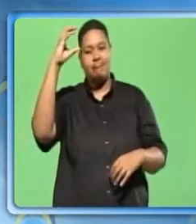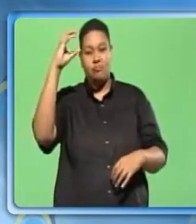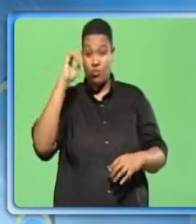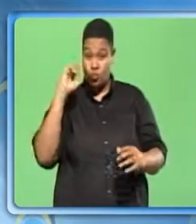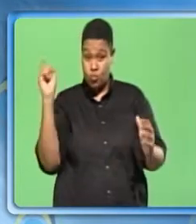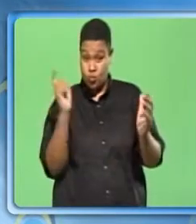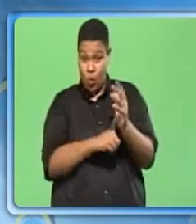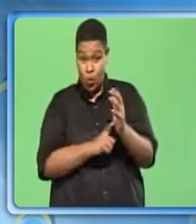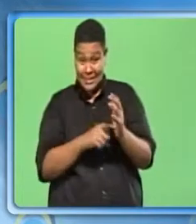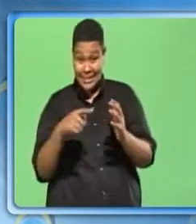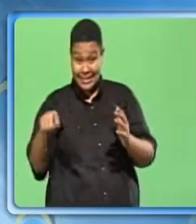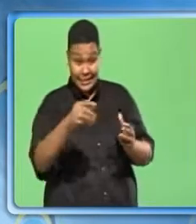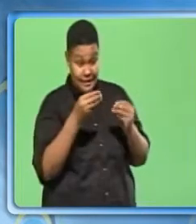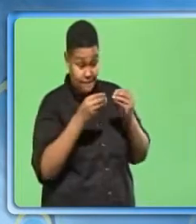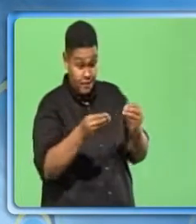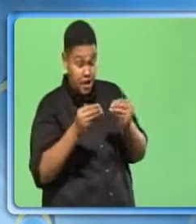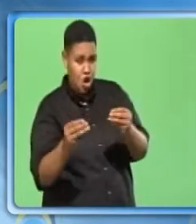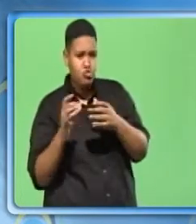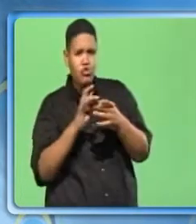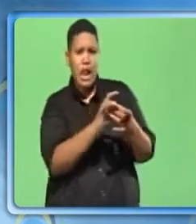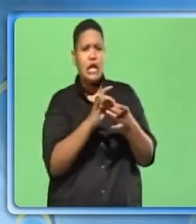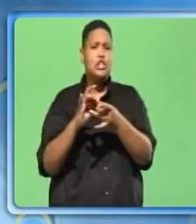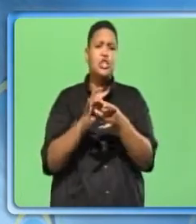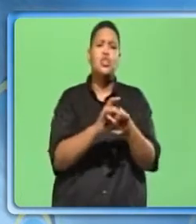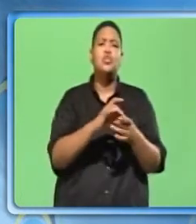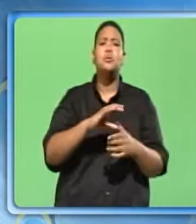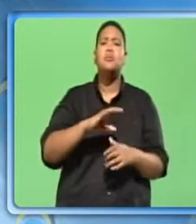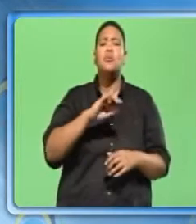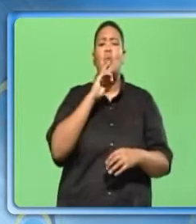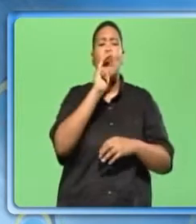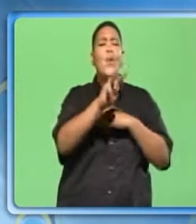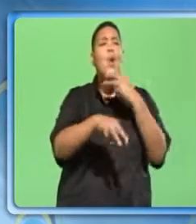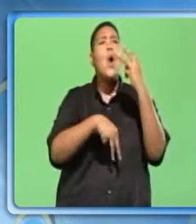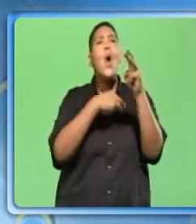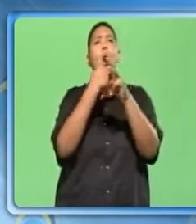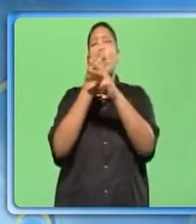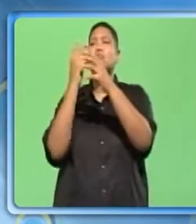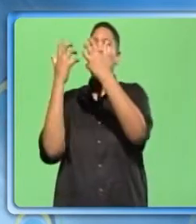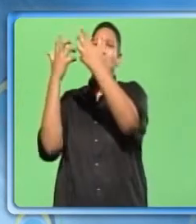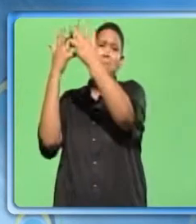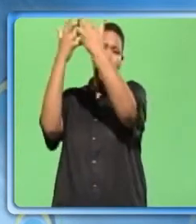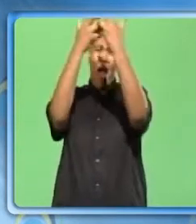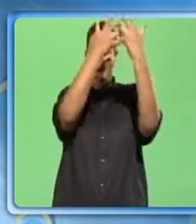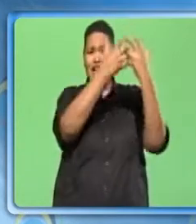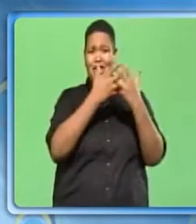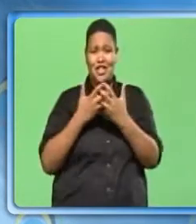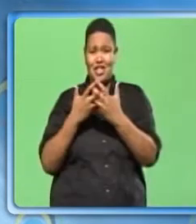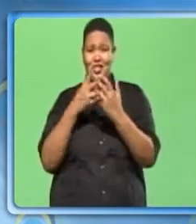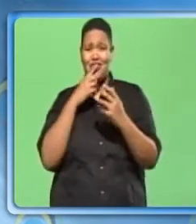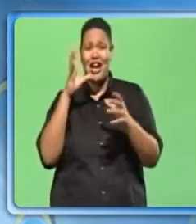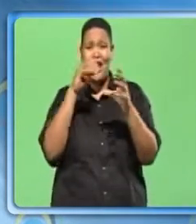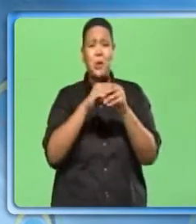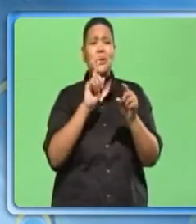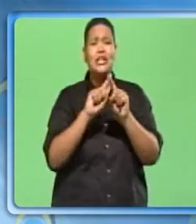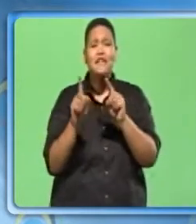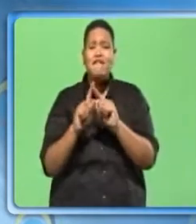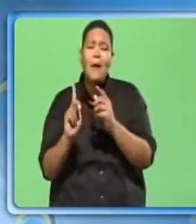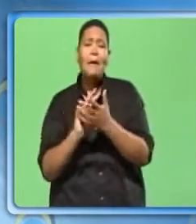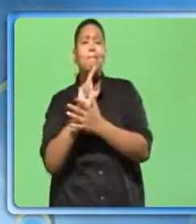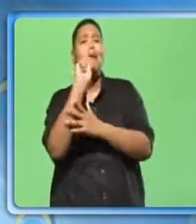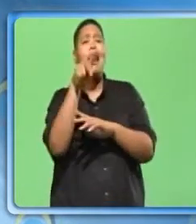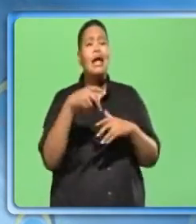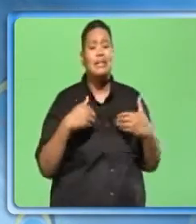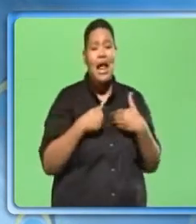Notice that these feeding relationships are all over the world. They just include different species of plants and